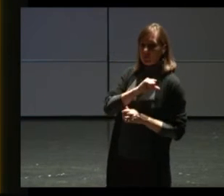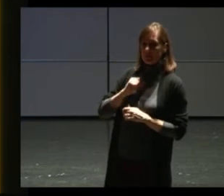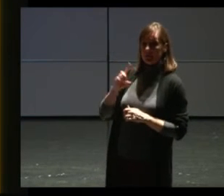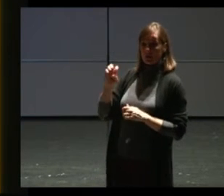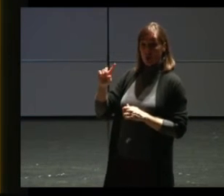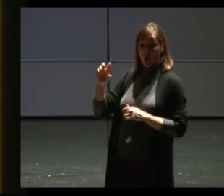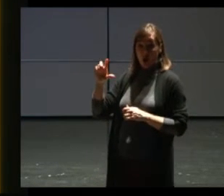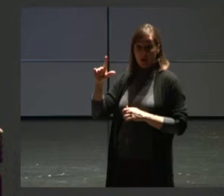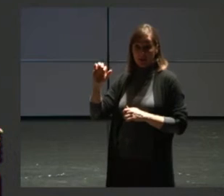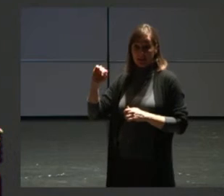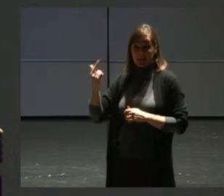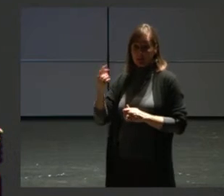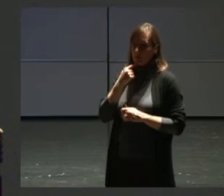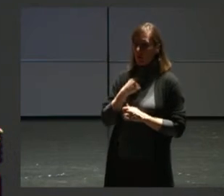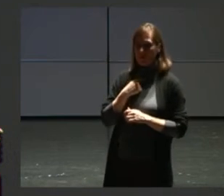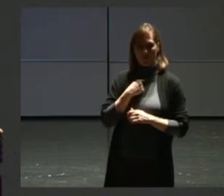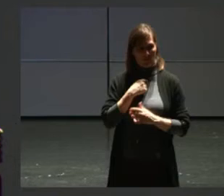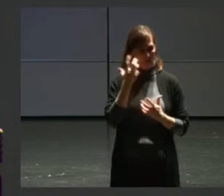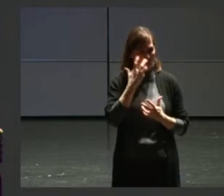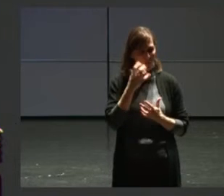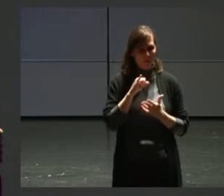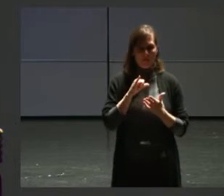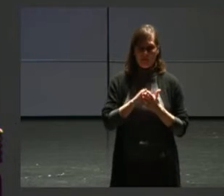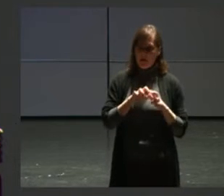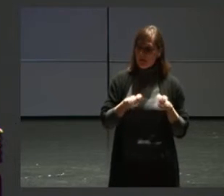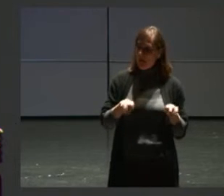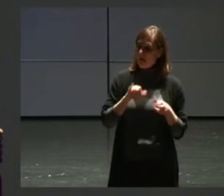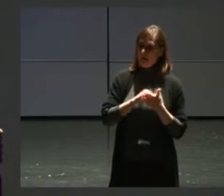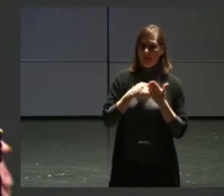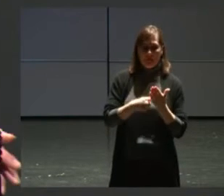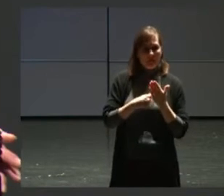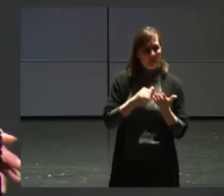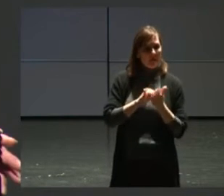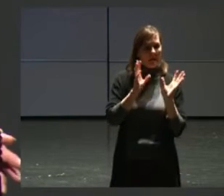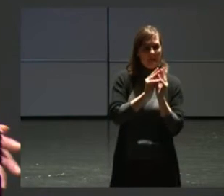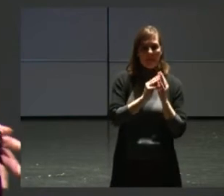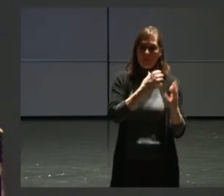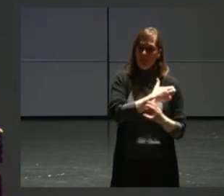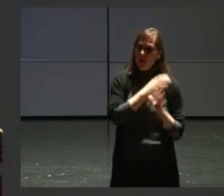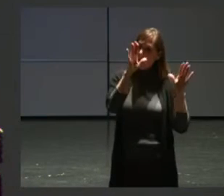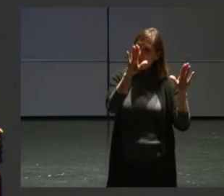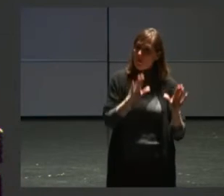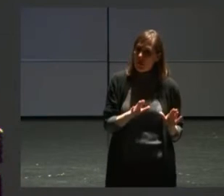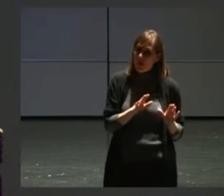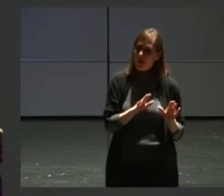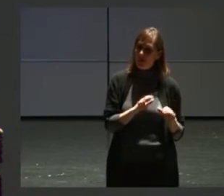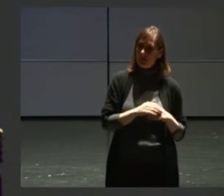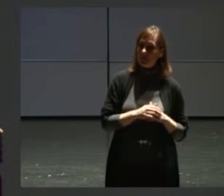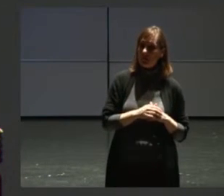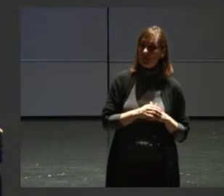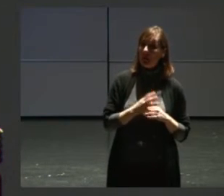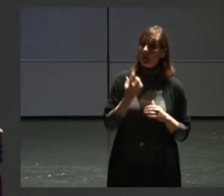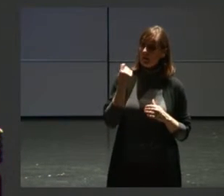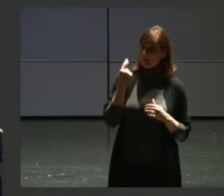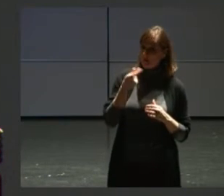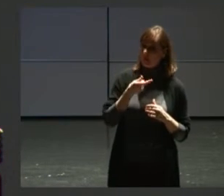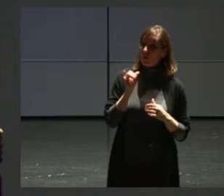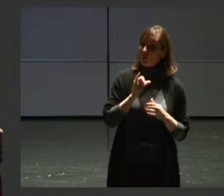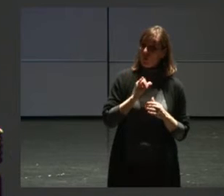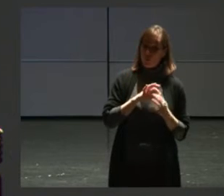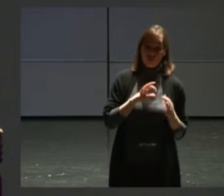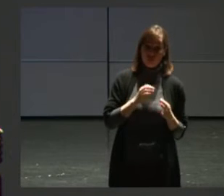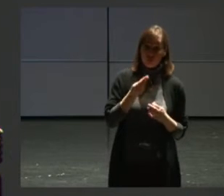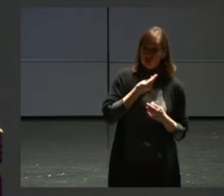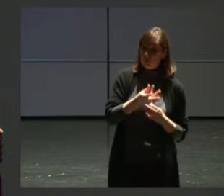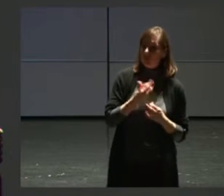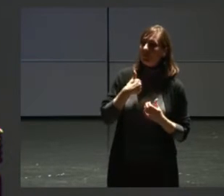text and she told me how powerful and successful the day was and she thought it was so great. And she continued to say, we've been trying to meet with the